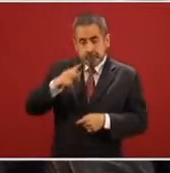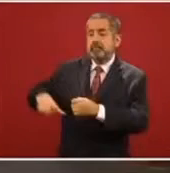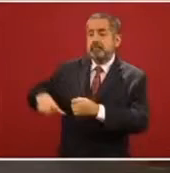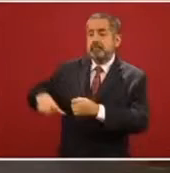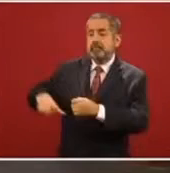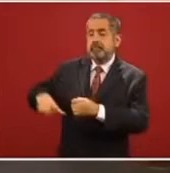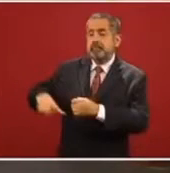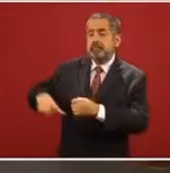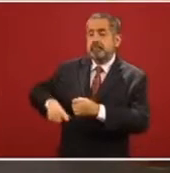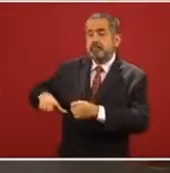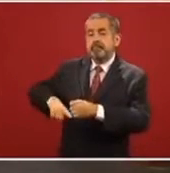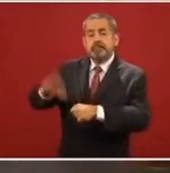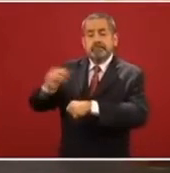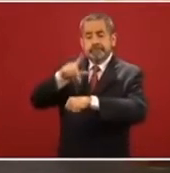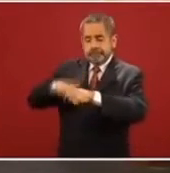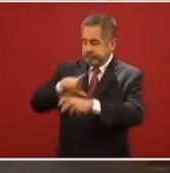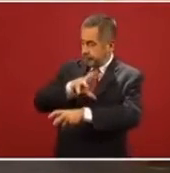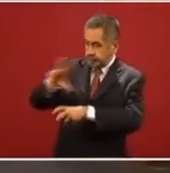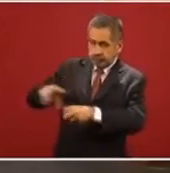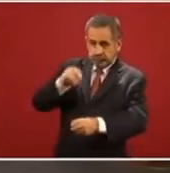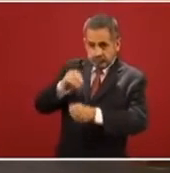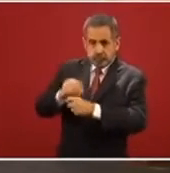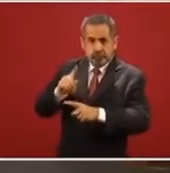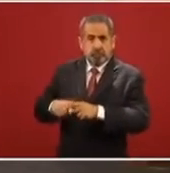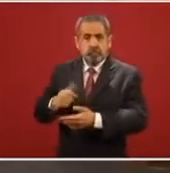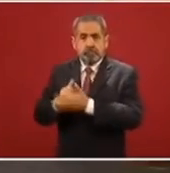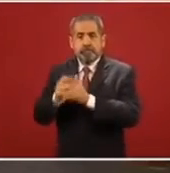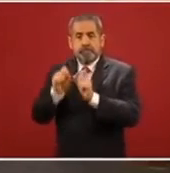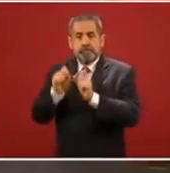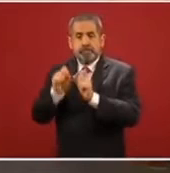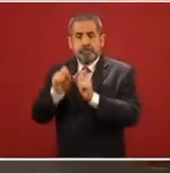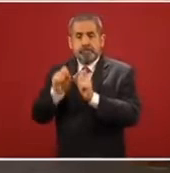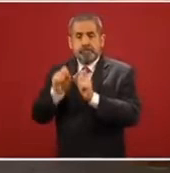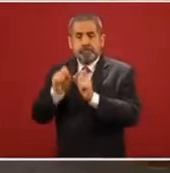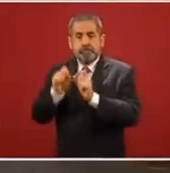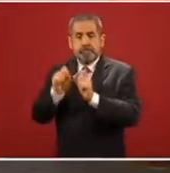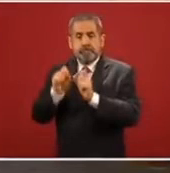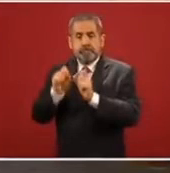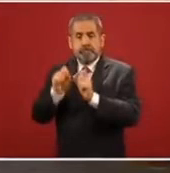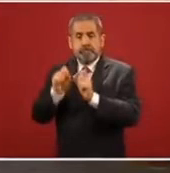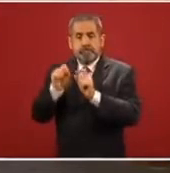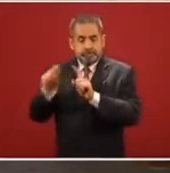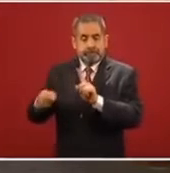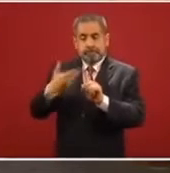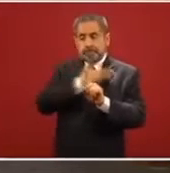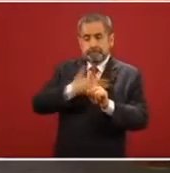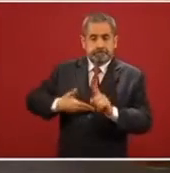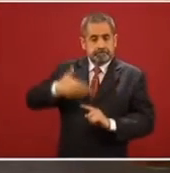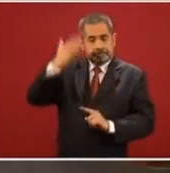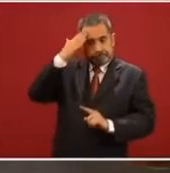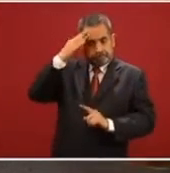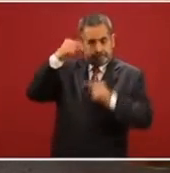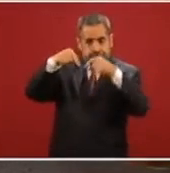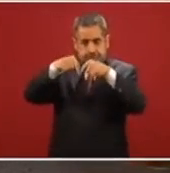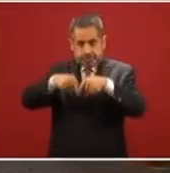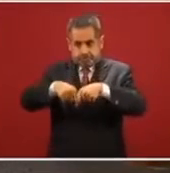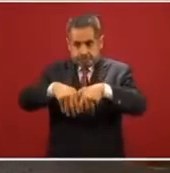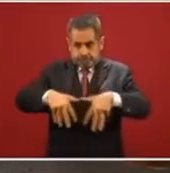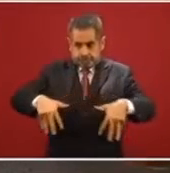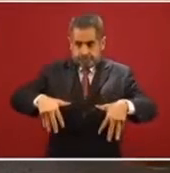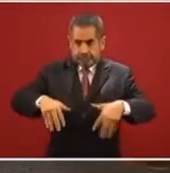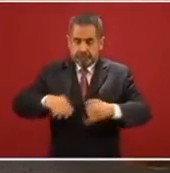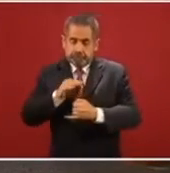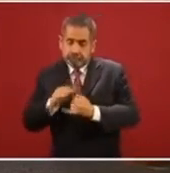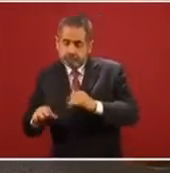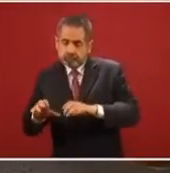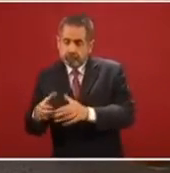involved. todo, The whole desde su government, presidente from its president hasta las